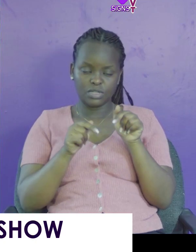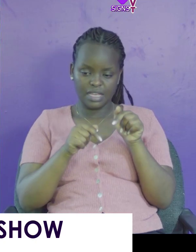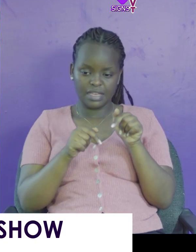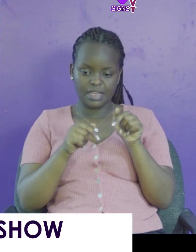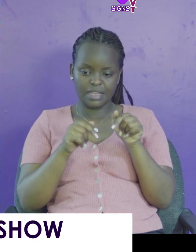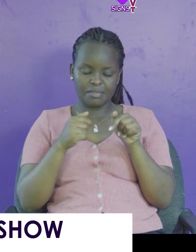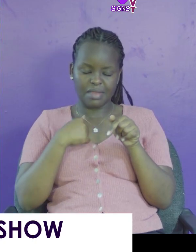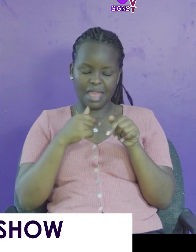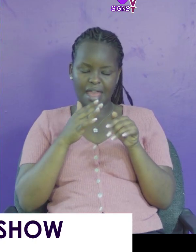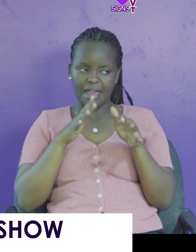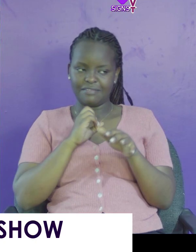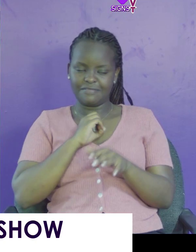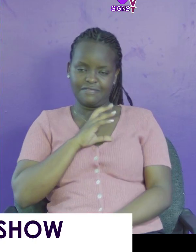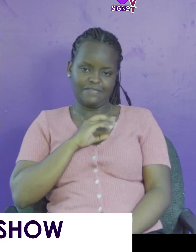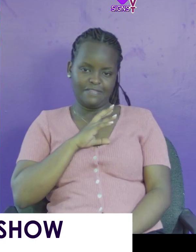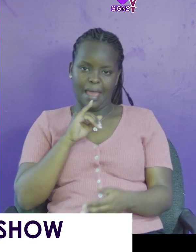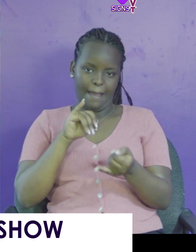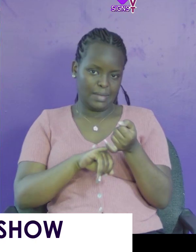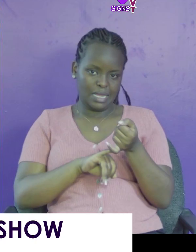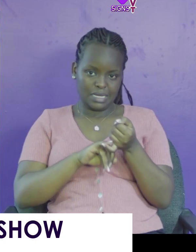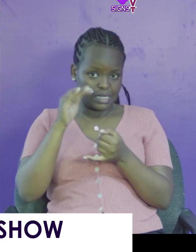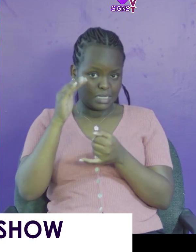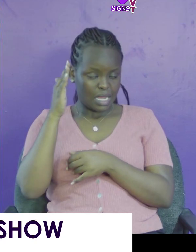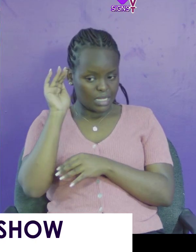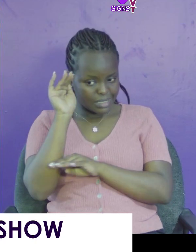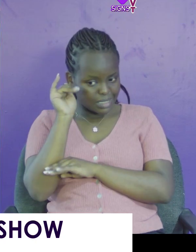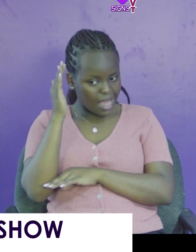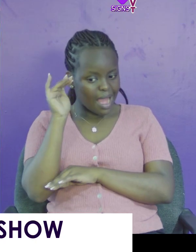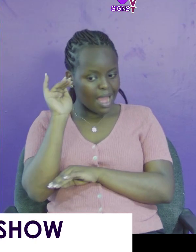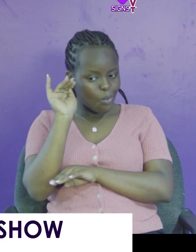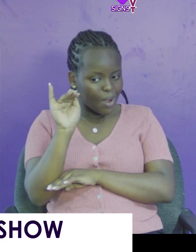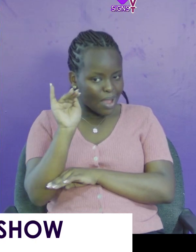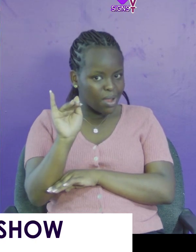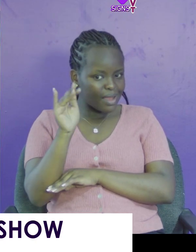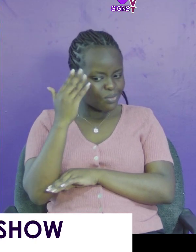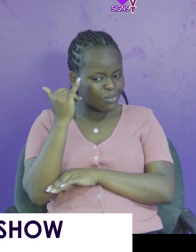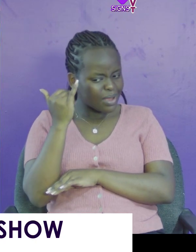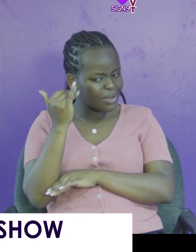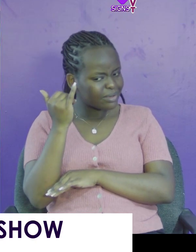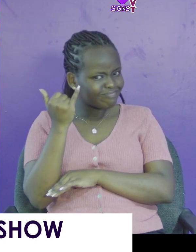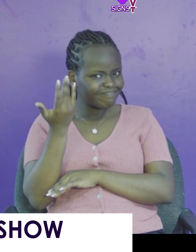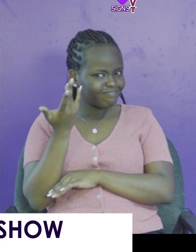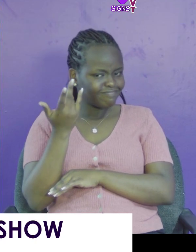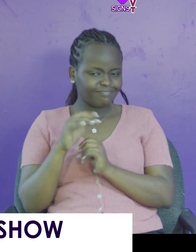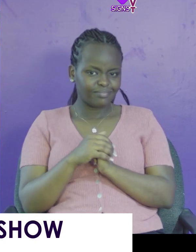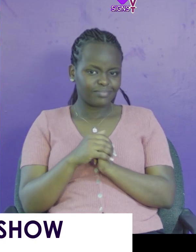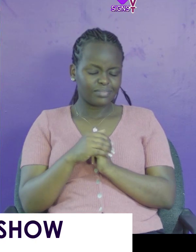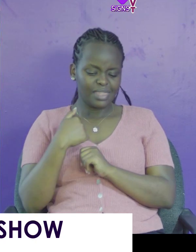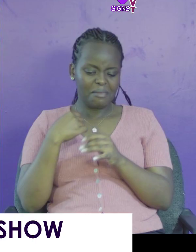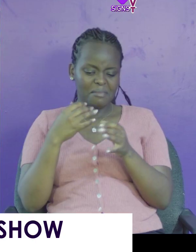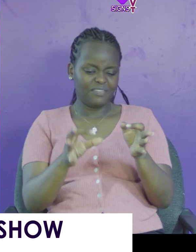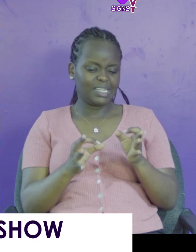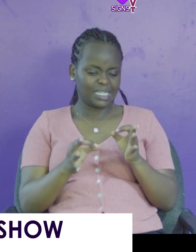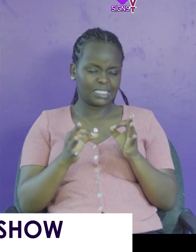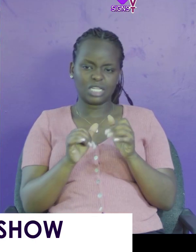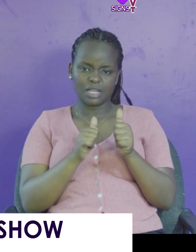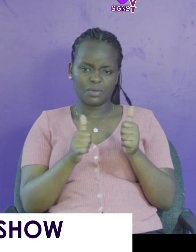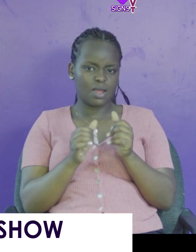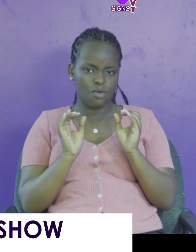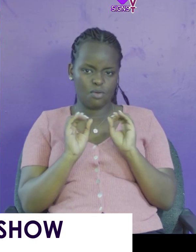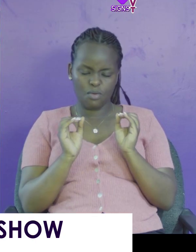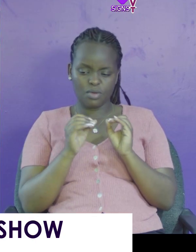get married. And I was asking him why. Because he told me because I am not working, because I am not financially stable. So I was telling